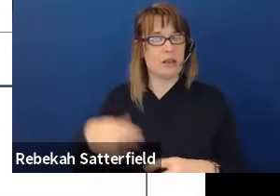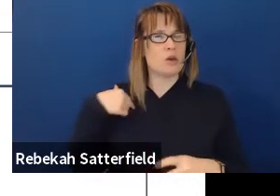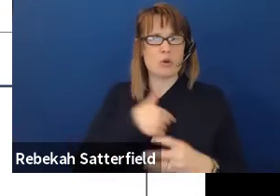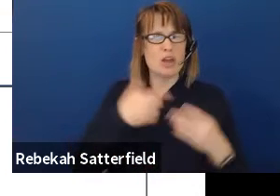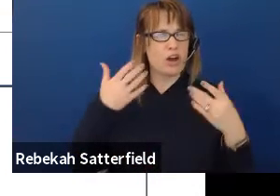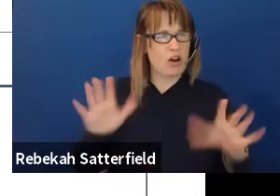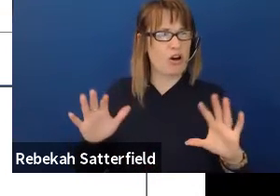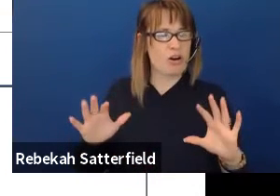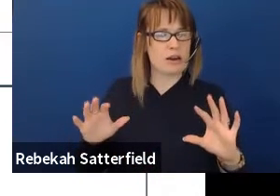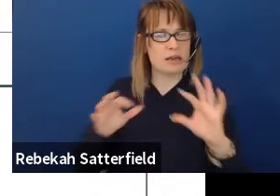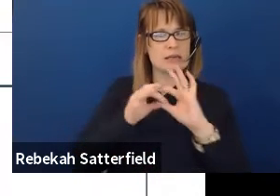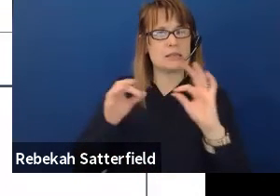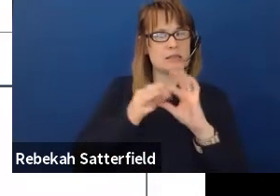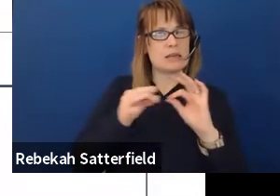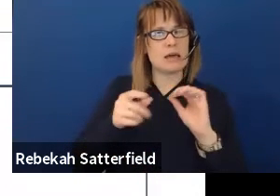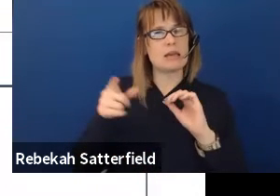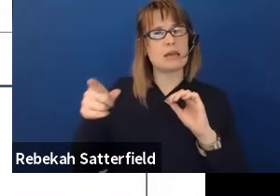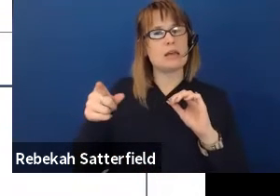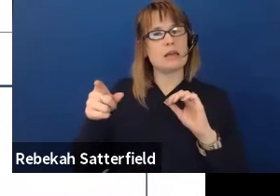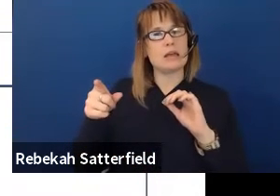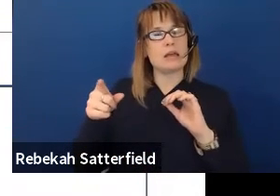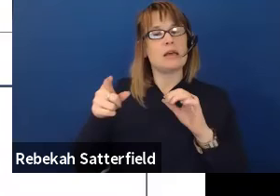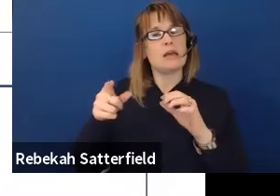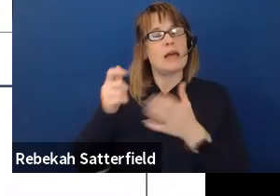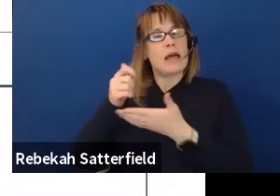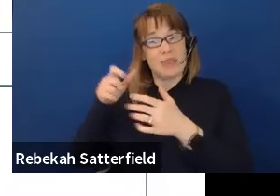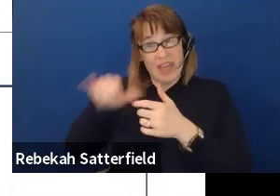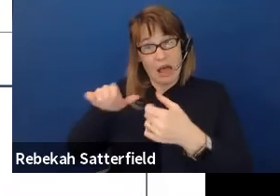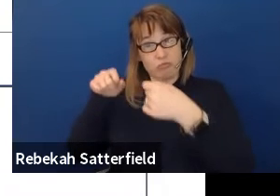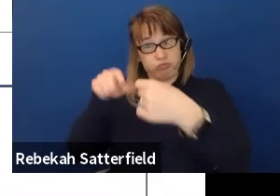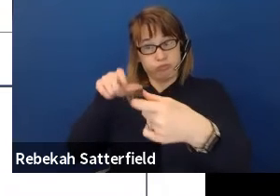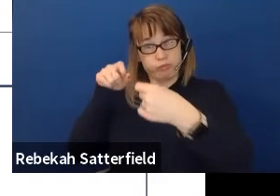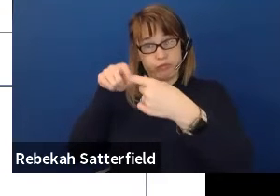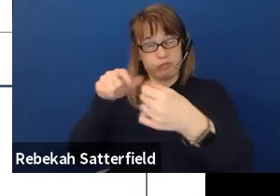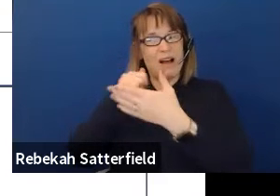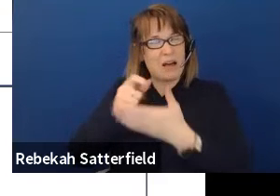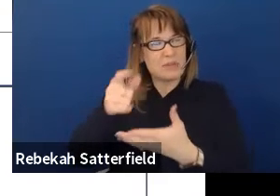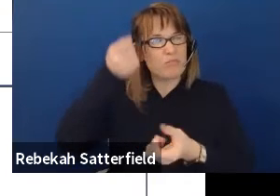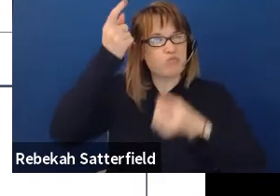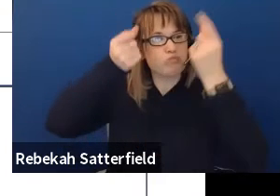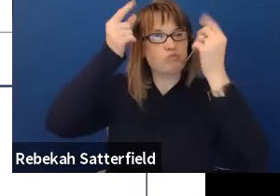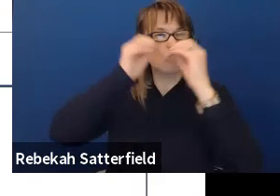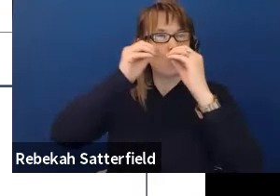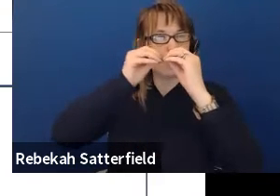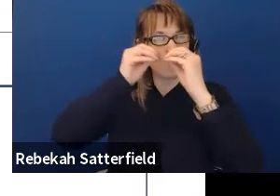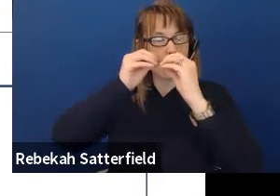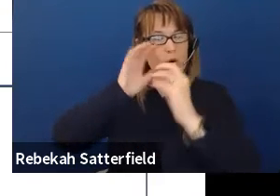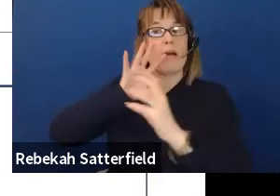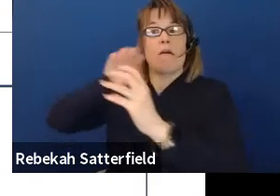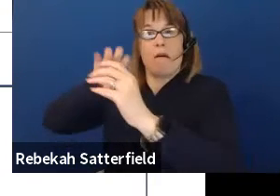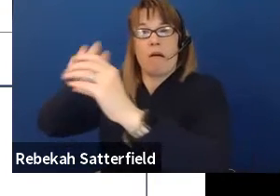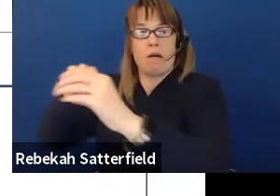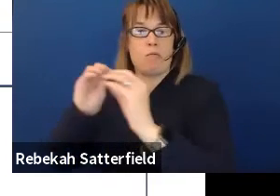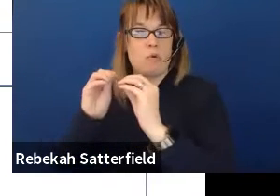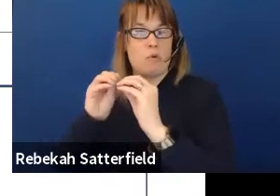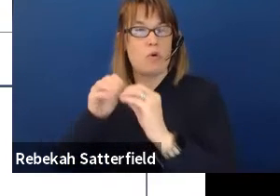that keeps deepening the patient's understanding and engagement. So these messages can be